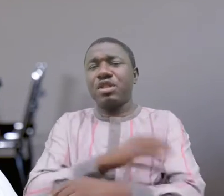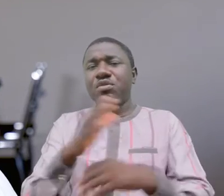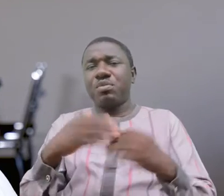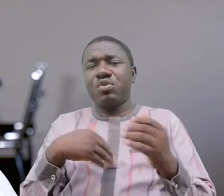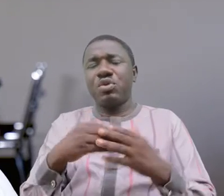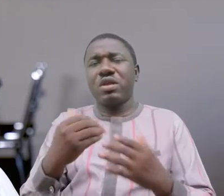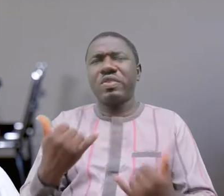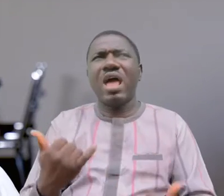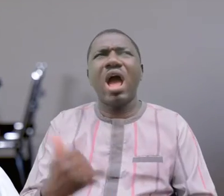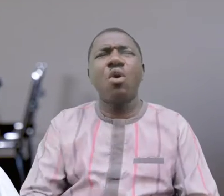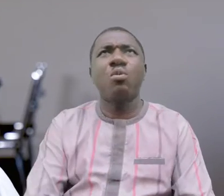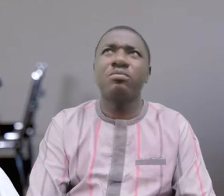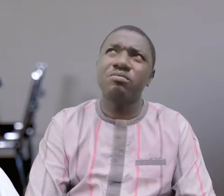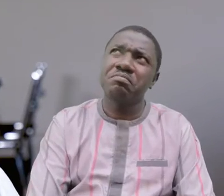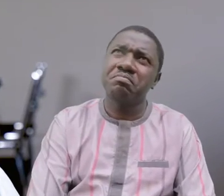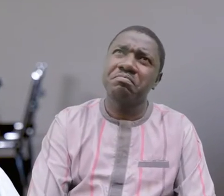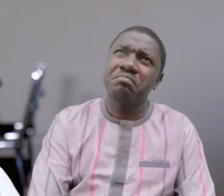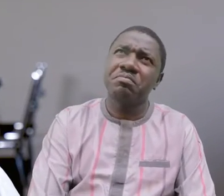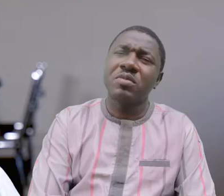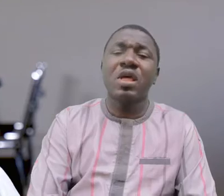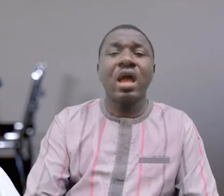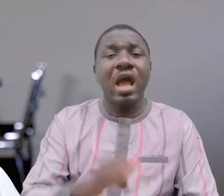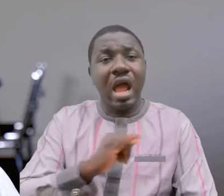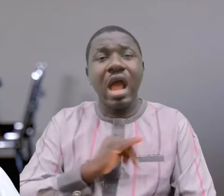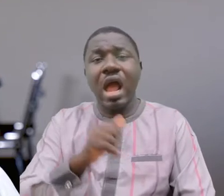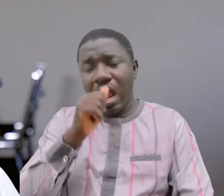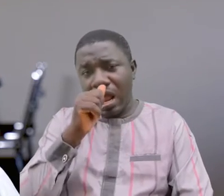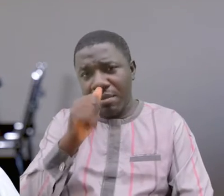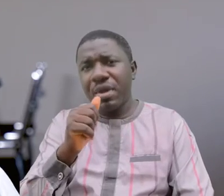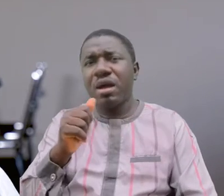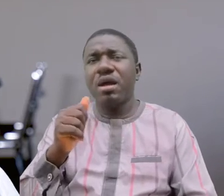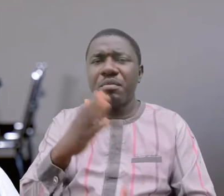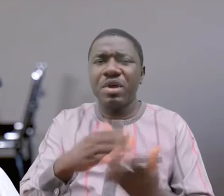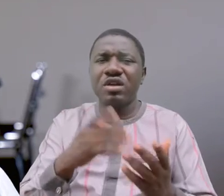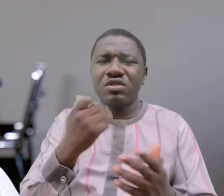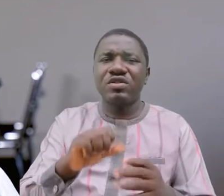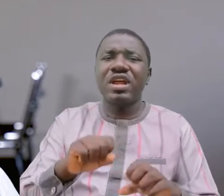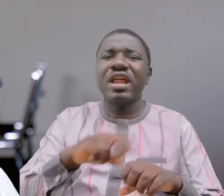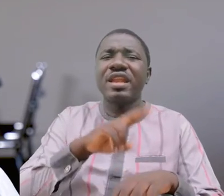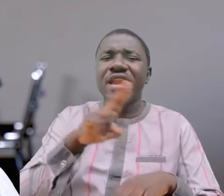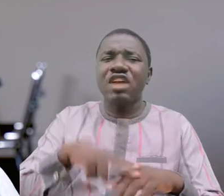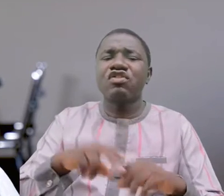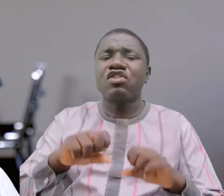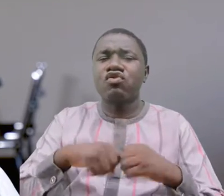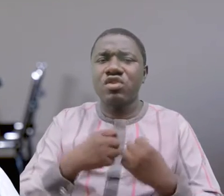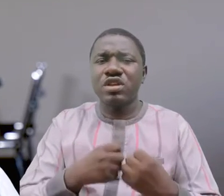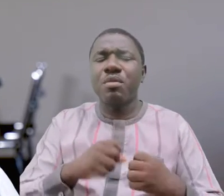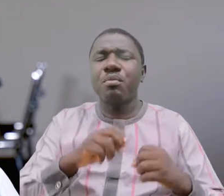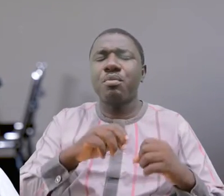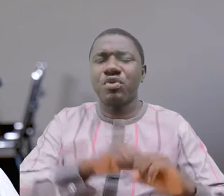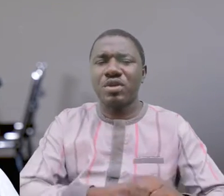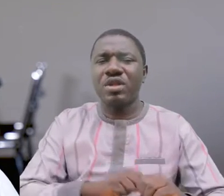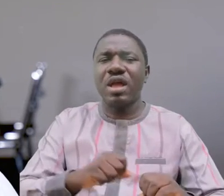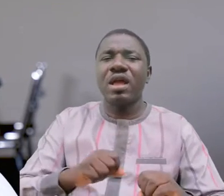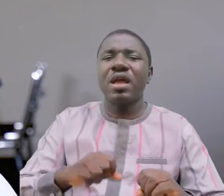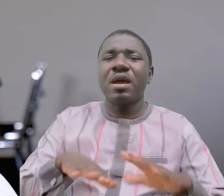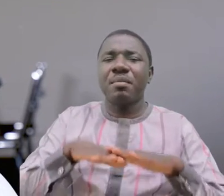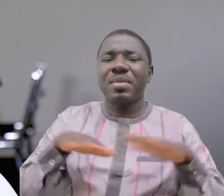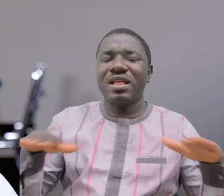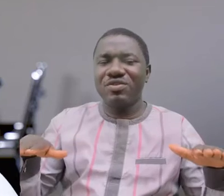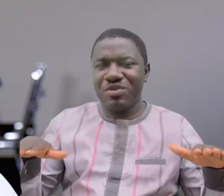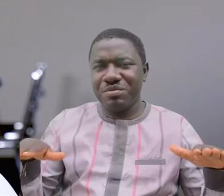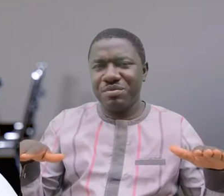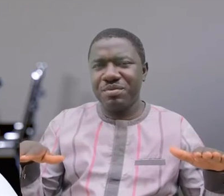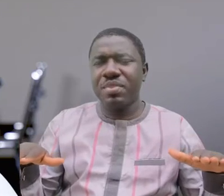building. Right now, I'm part of the National Social Protection Platform, which